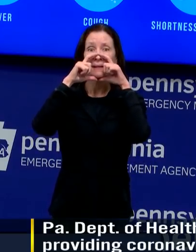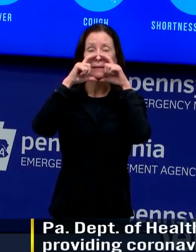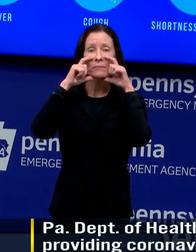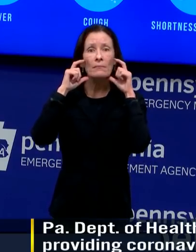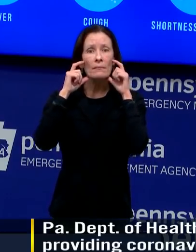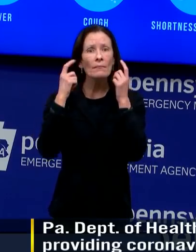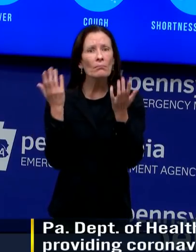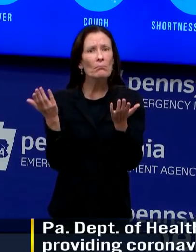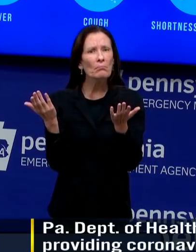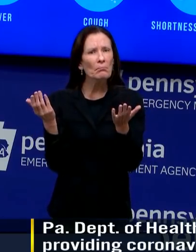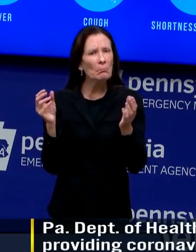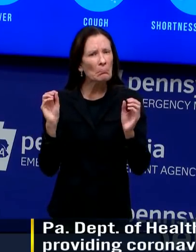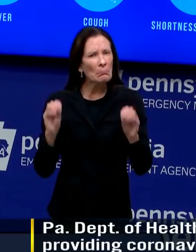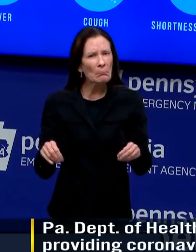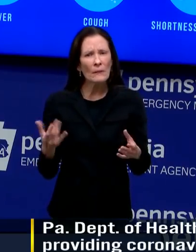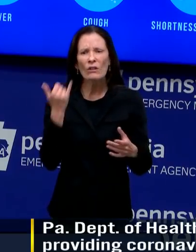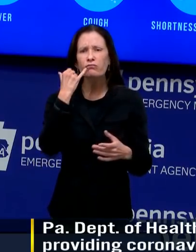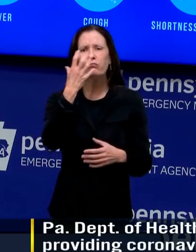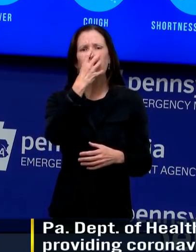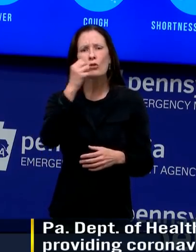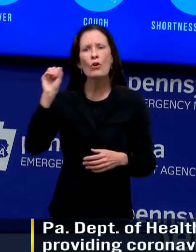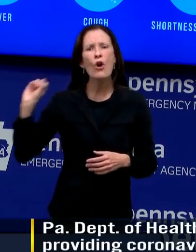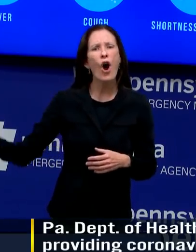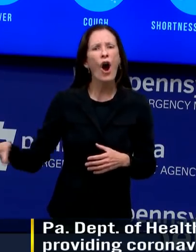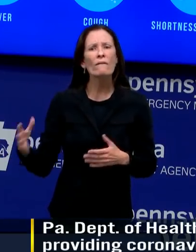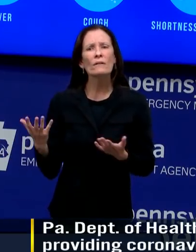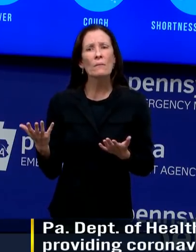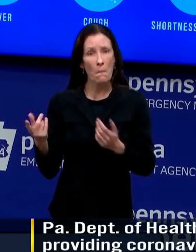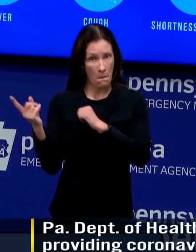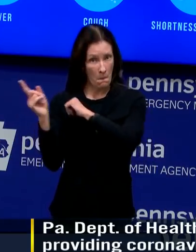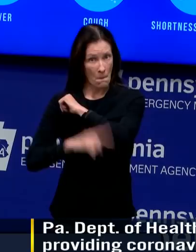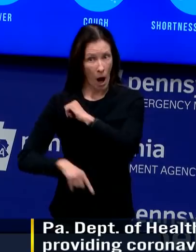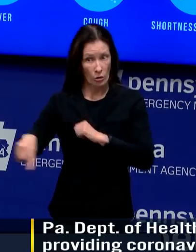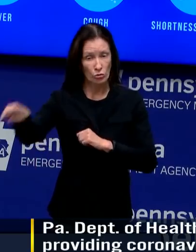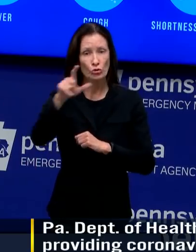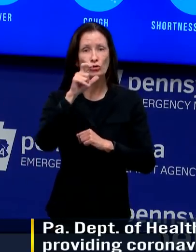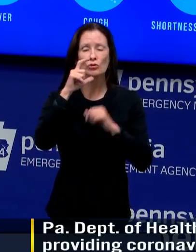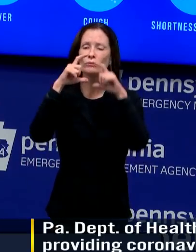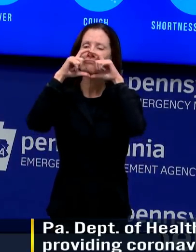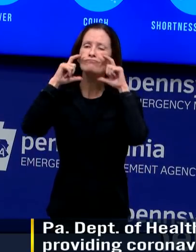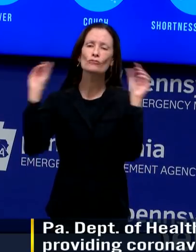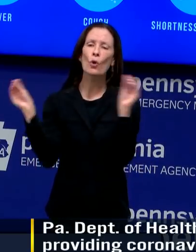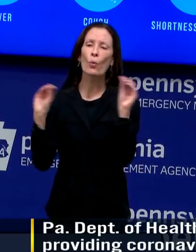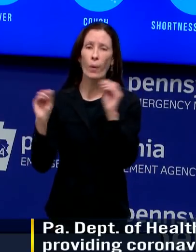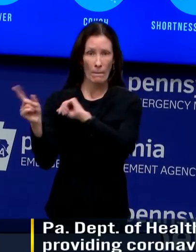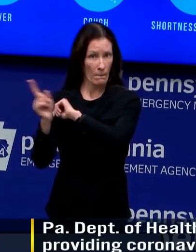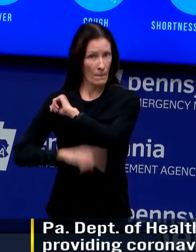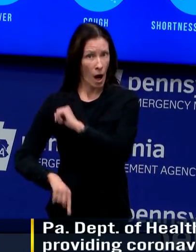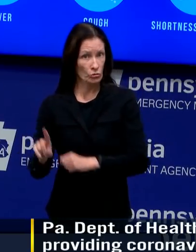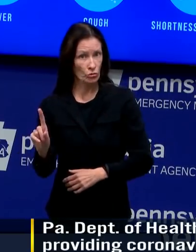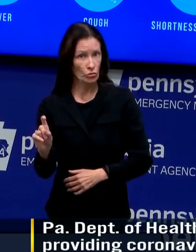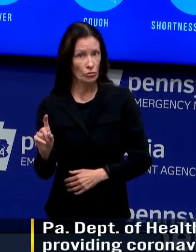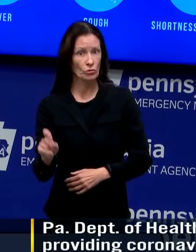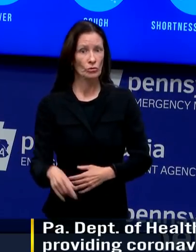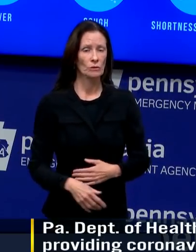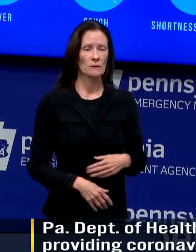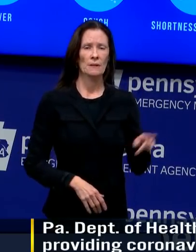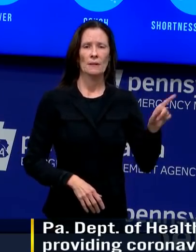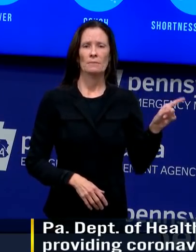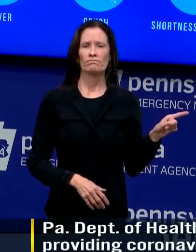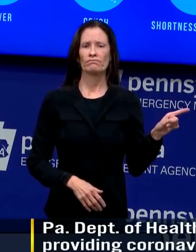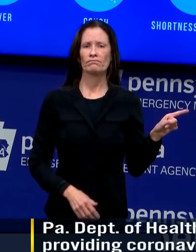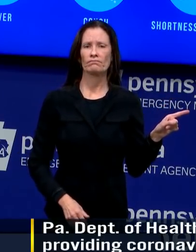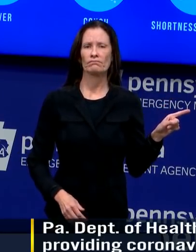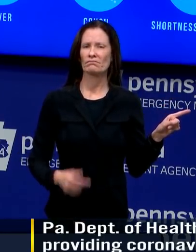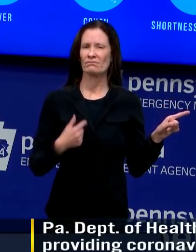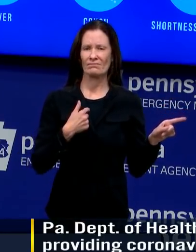self-enforcement. We're providing guidelines as to how we can work together to defeat this virus. The virus is setting the timeline.